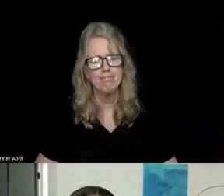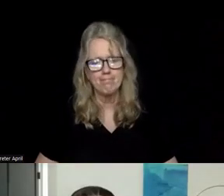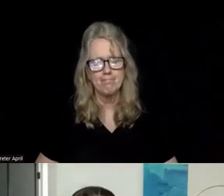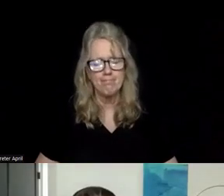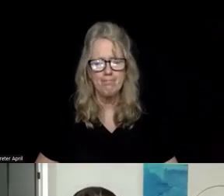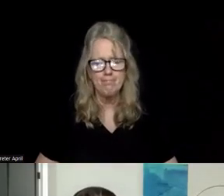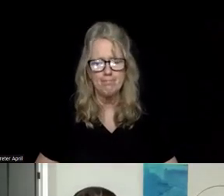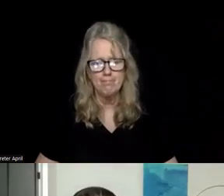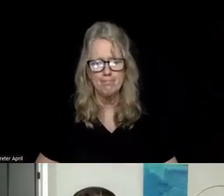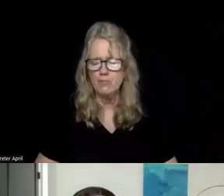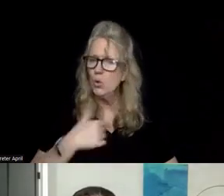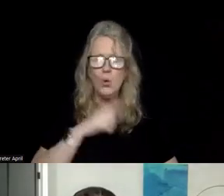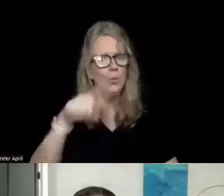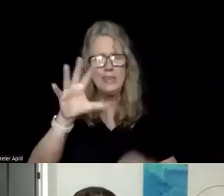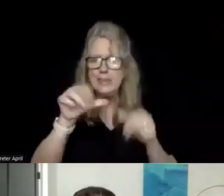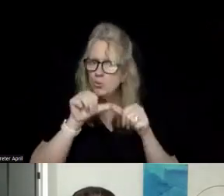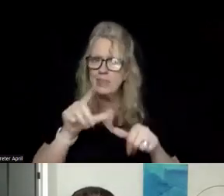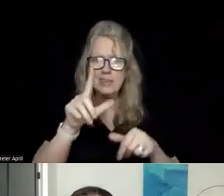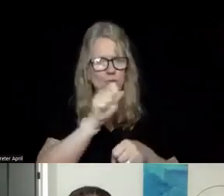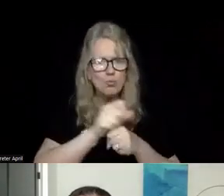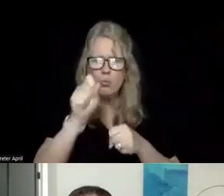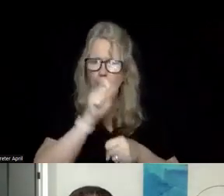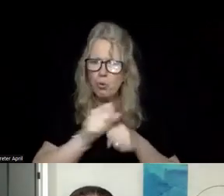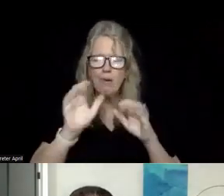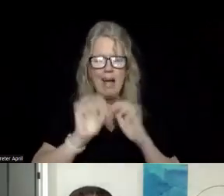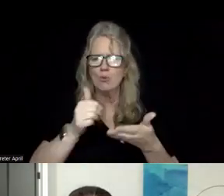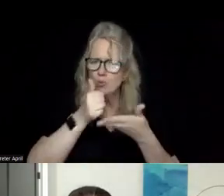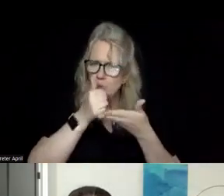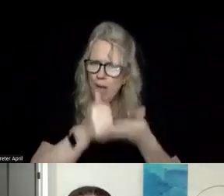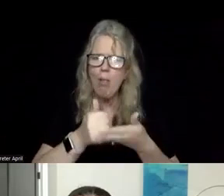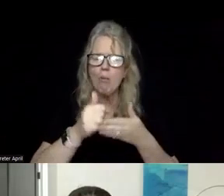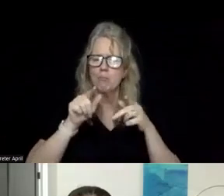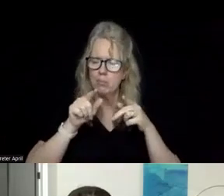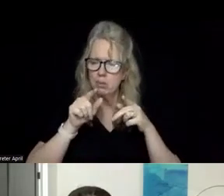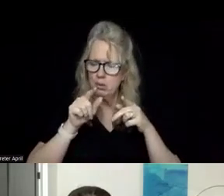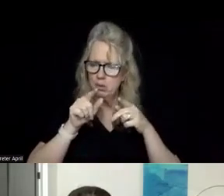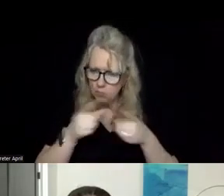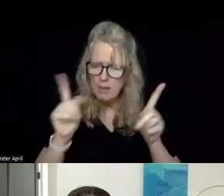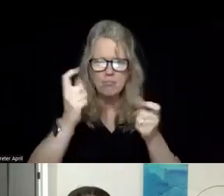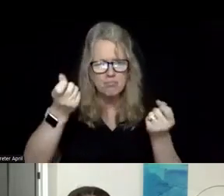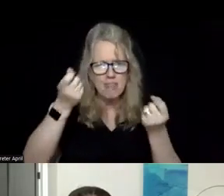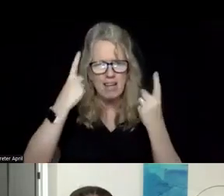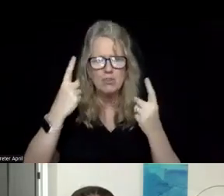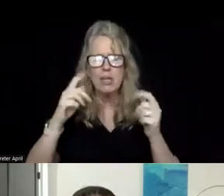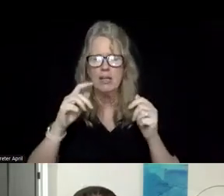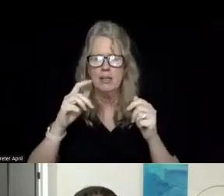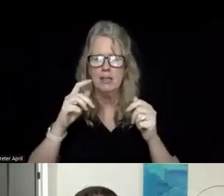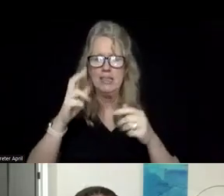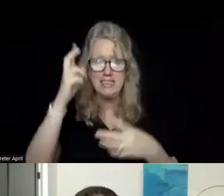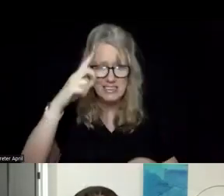to continue to work in the area of helping them understand that it's a